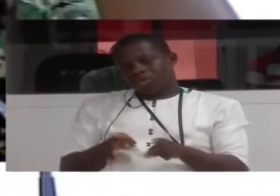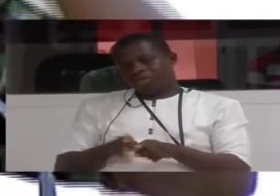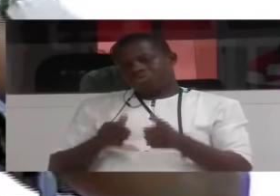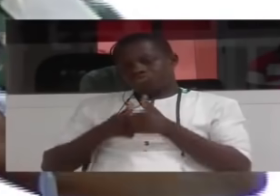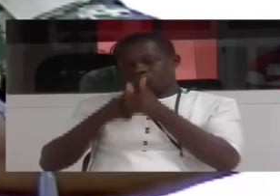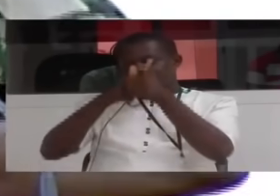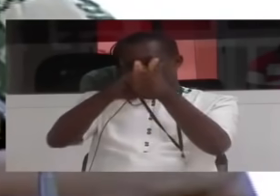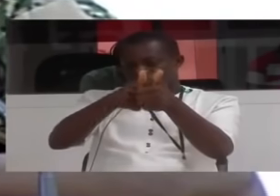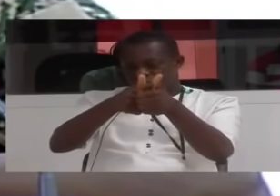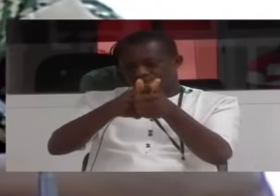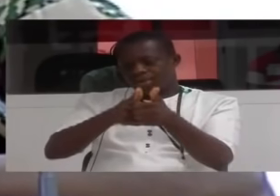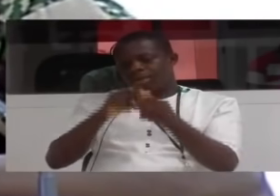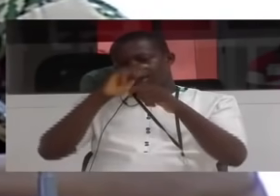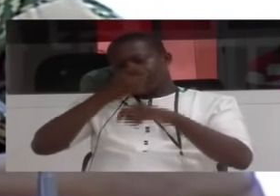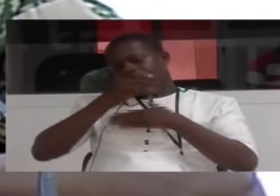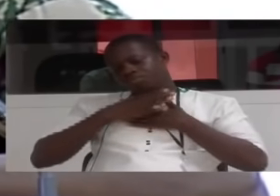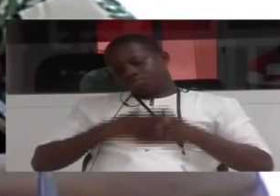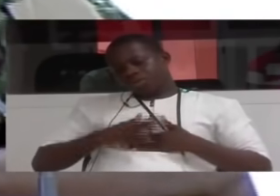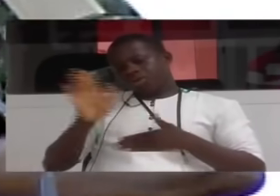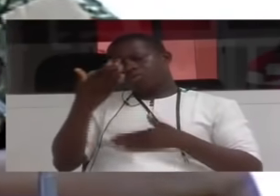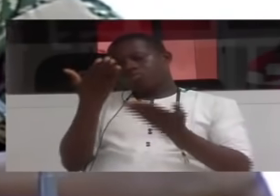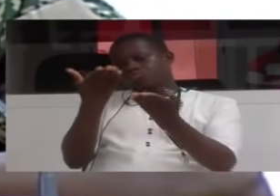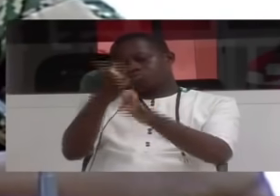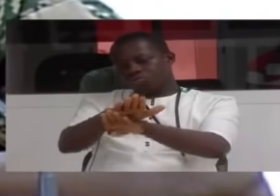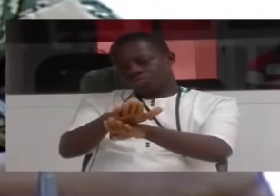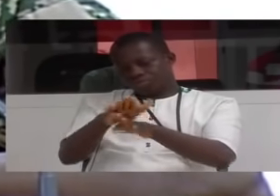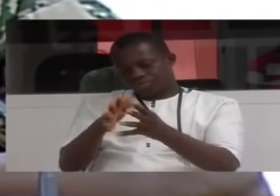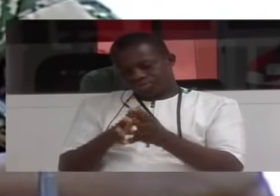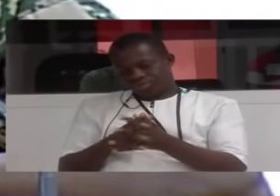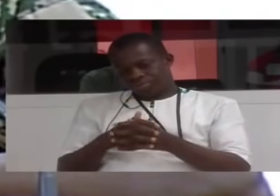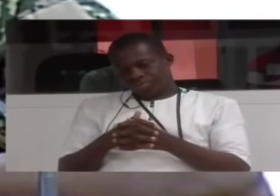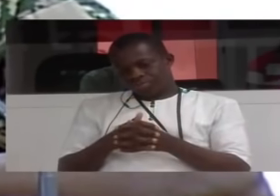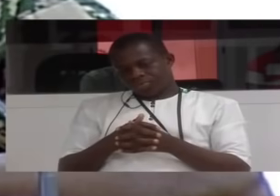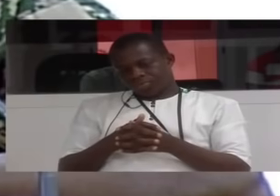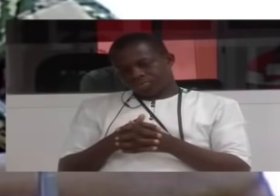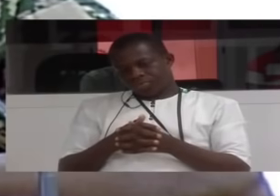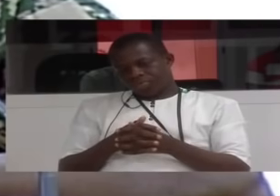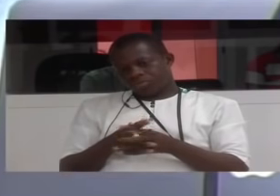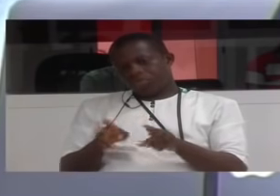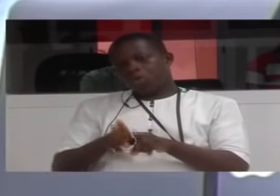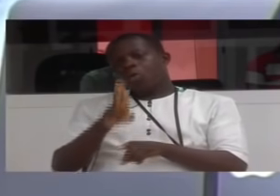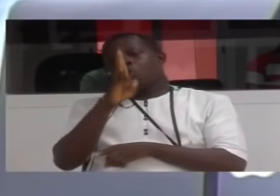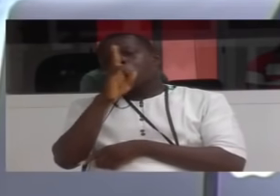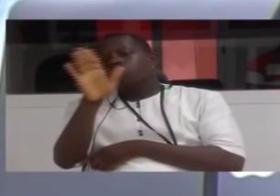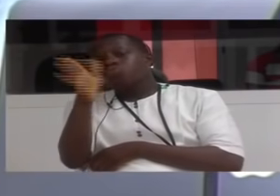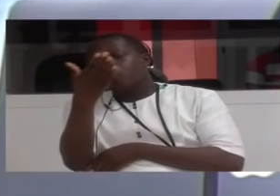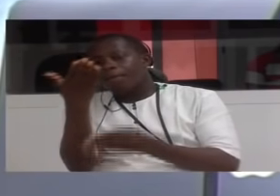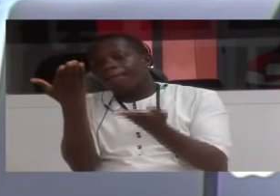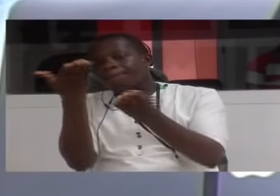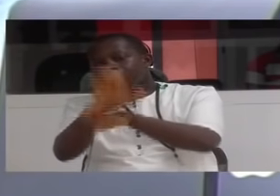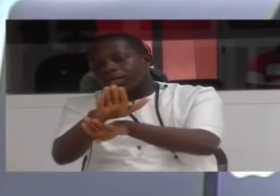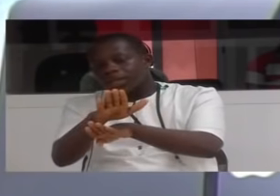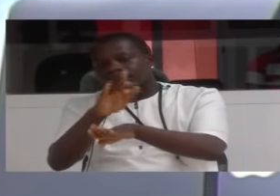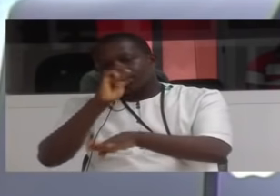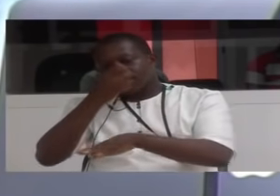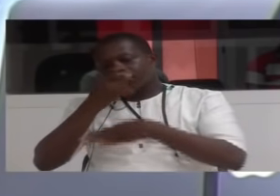dem suli len. So we went with the corpses and buried them. Who went to bury the corpses?